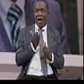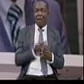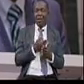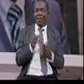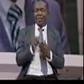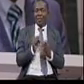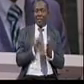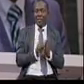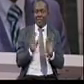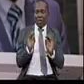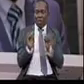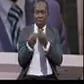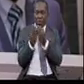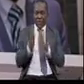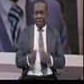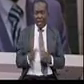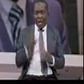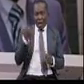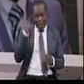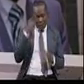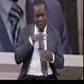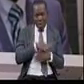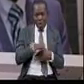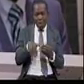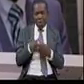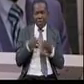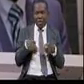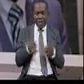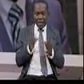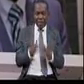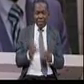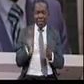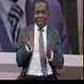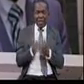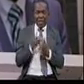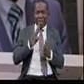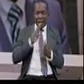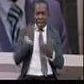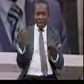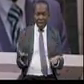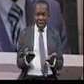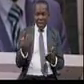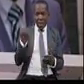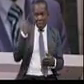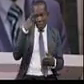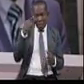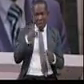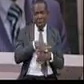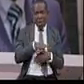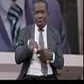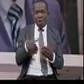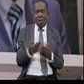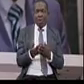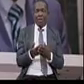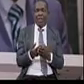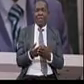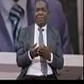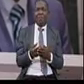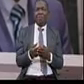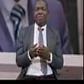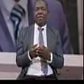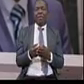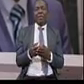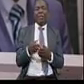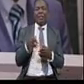the directors of CAN. Thanking the Lord for all the block leaders of CAN, representing the five